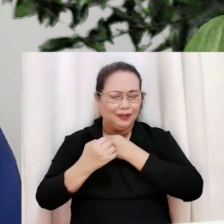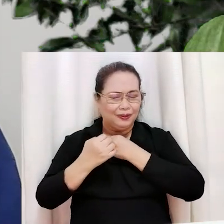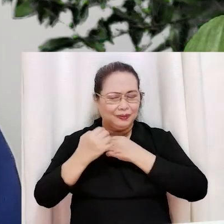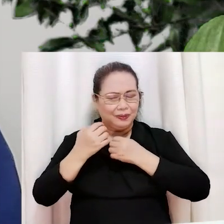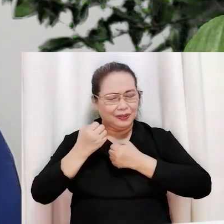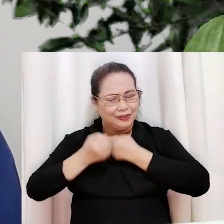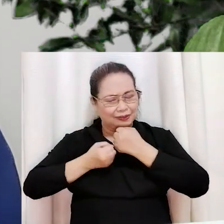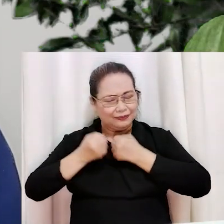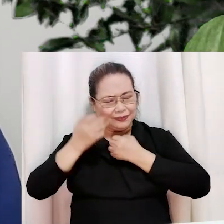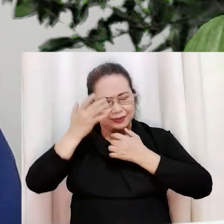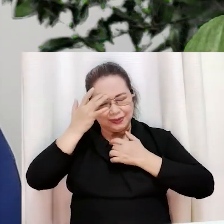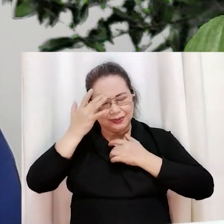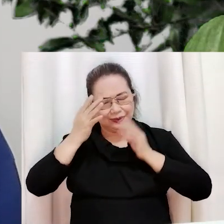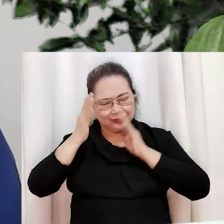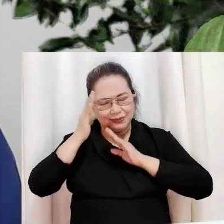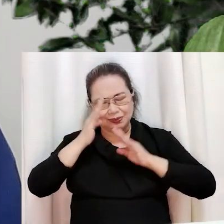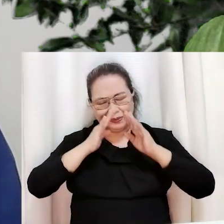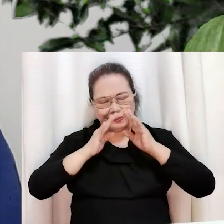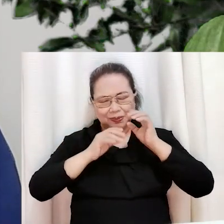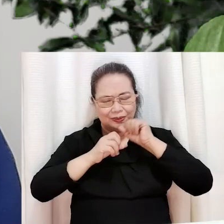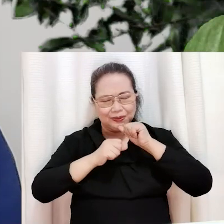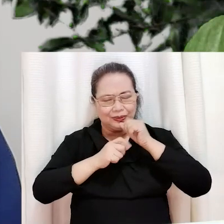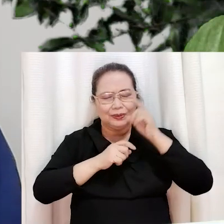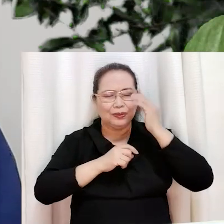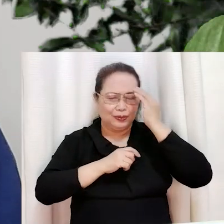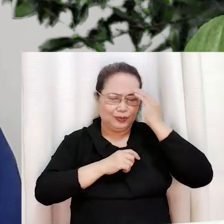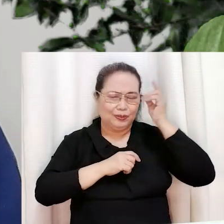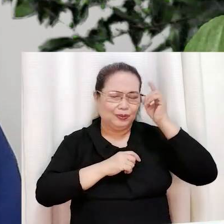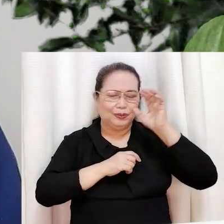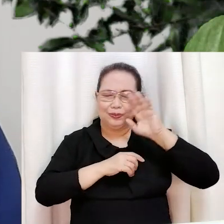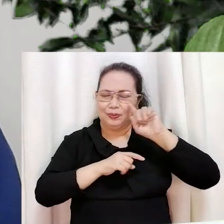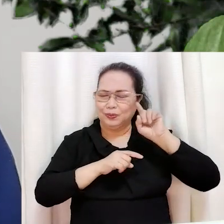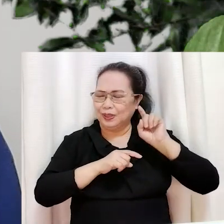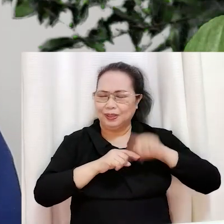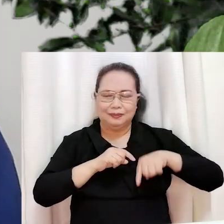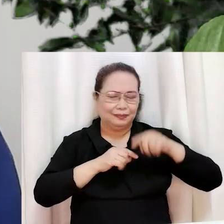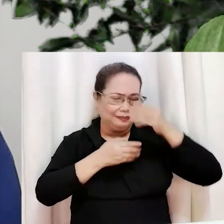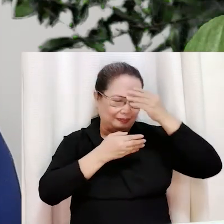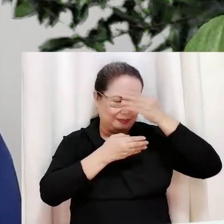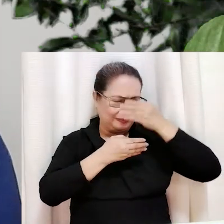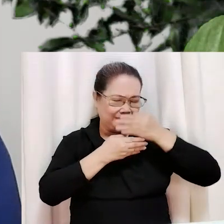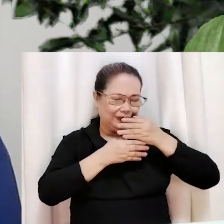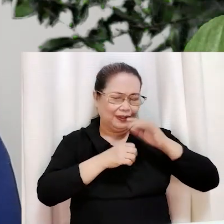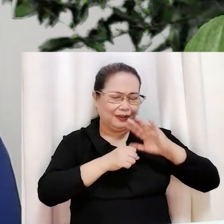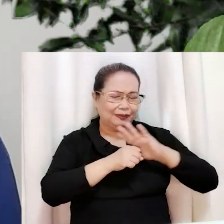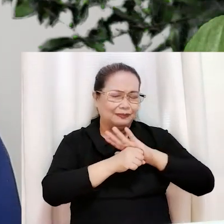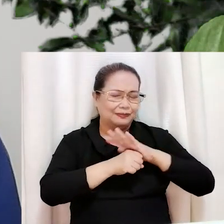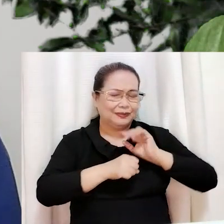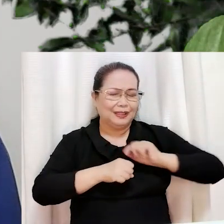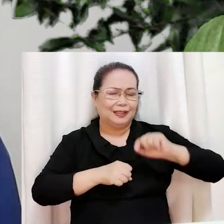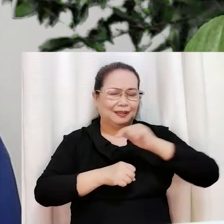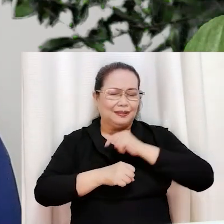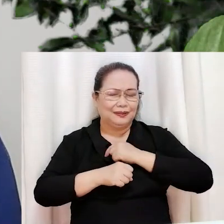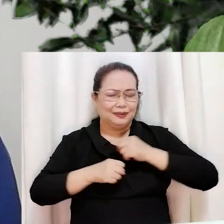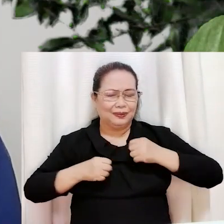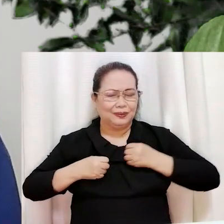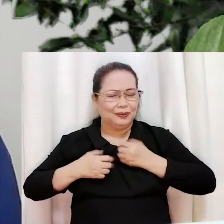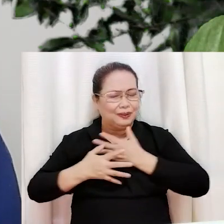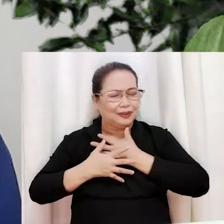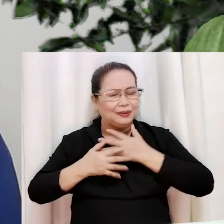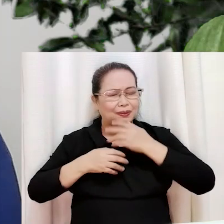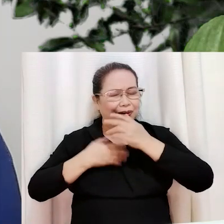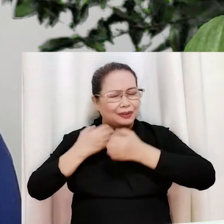you, Father. Nothing is hidden to you. You even feel us and all our afflictions in